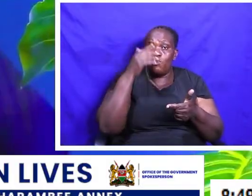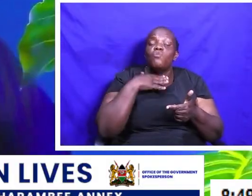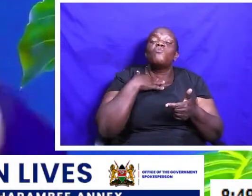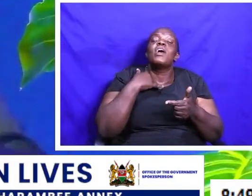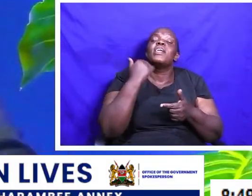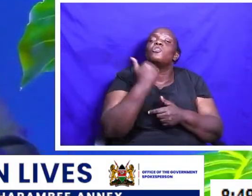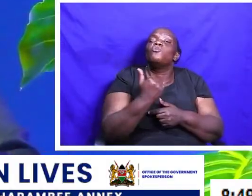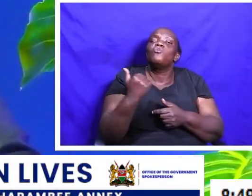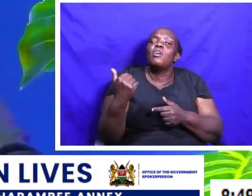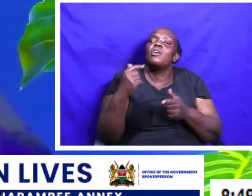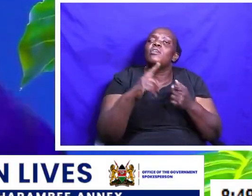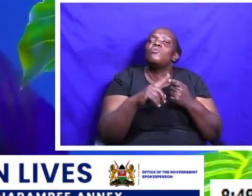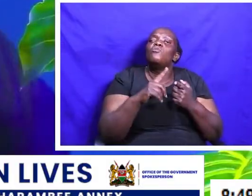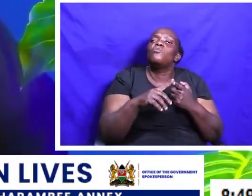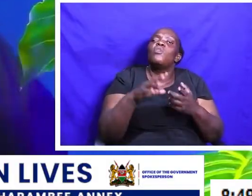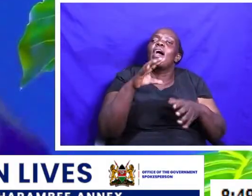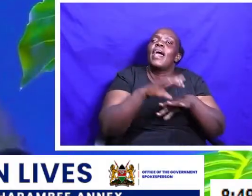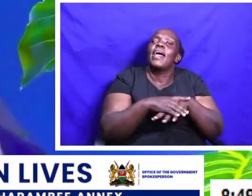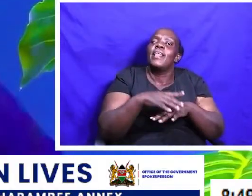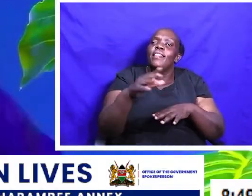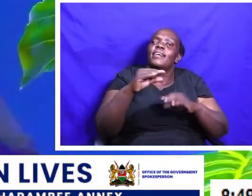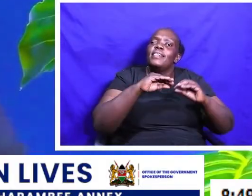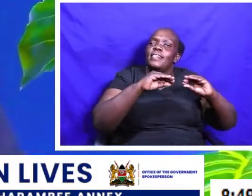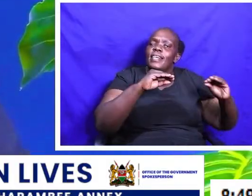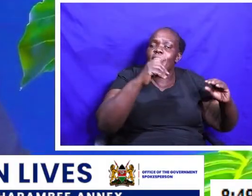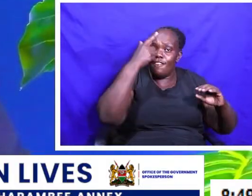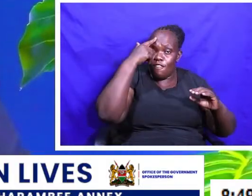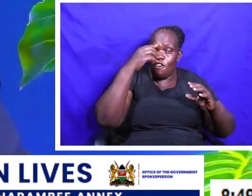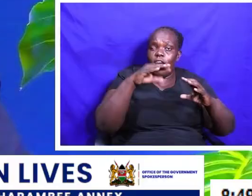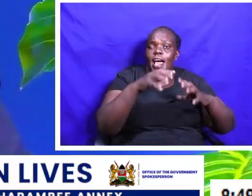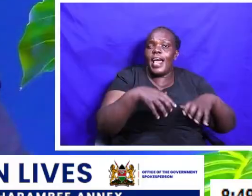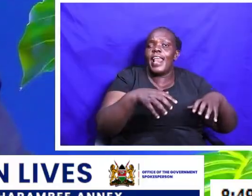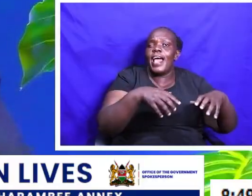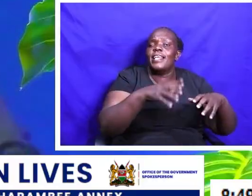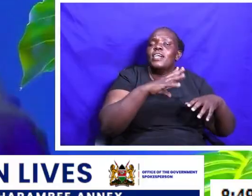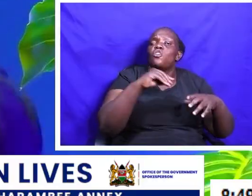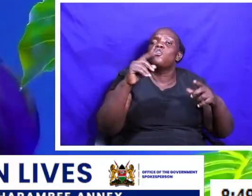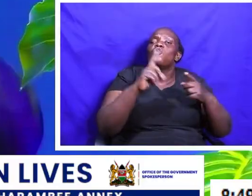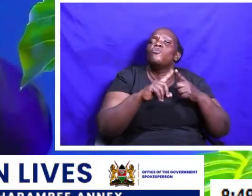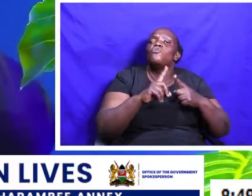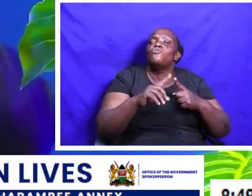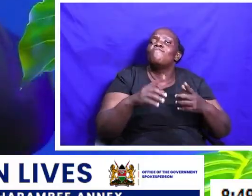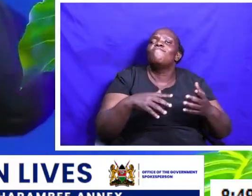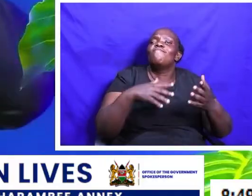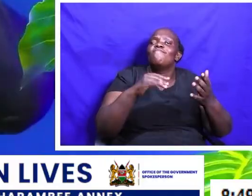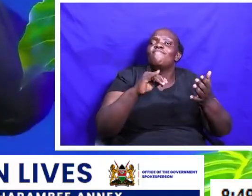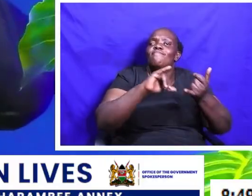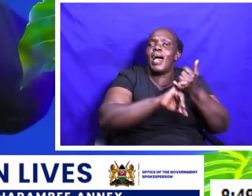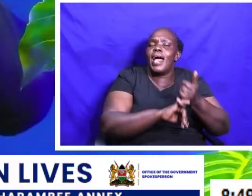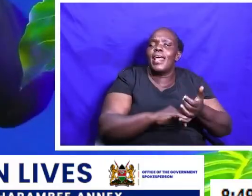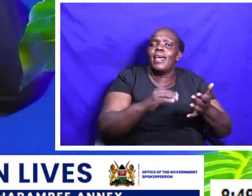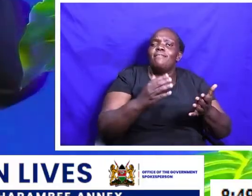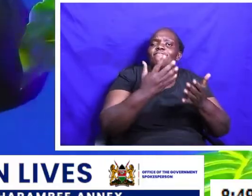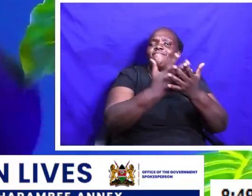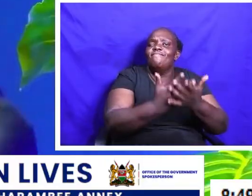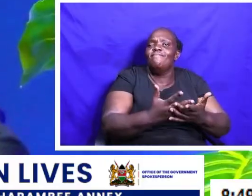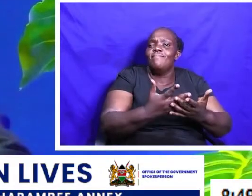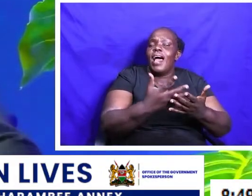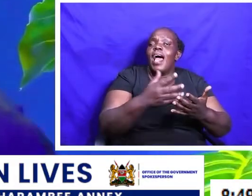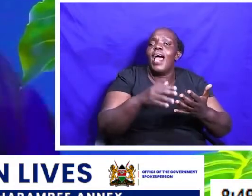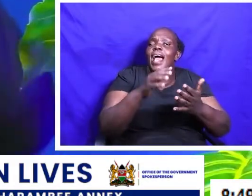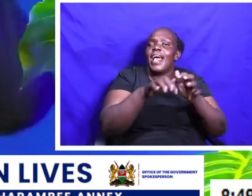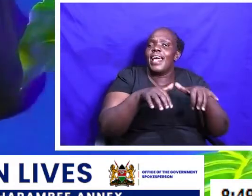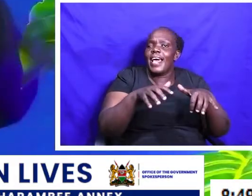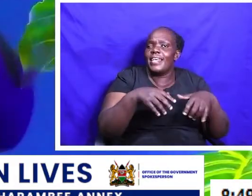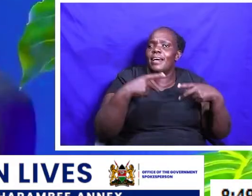that we wanted them to actually receive this training for agriculture. And we are going to marry agriculture in animal